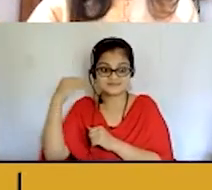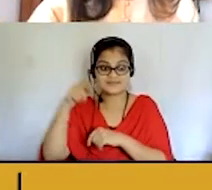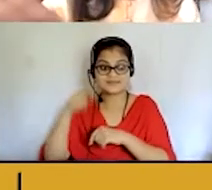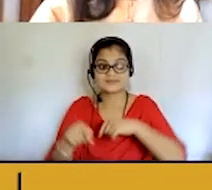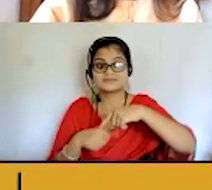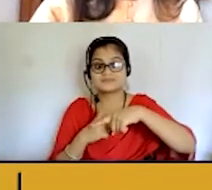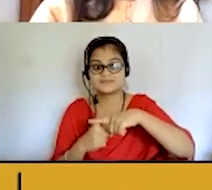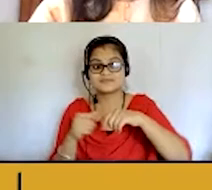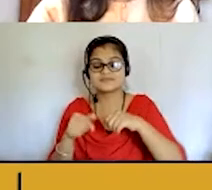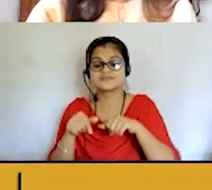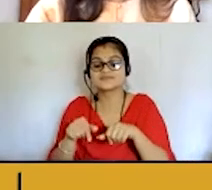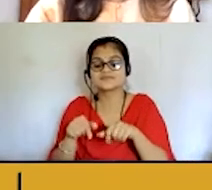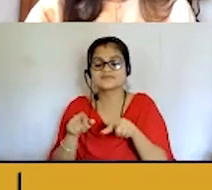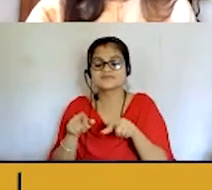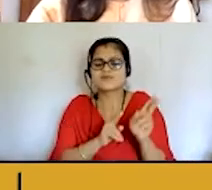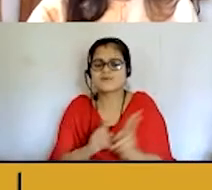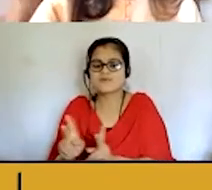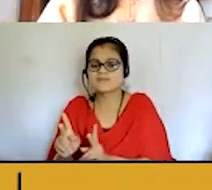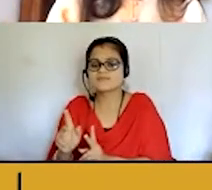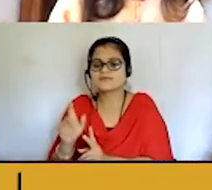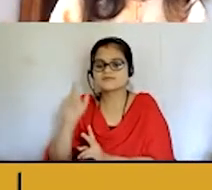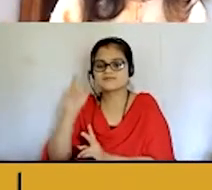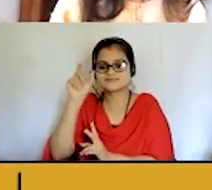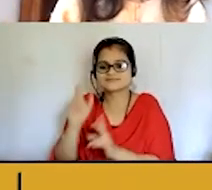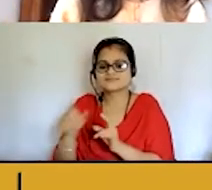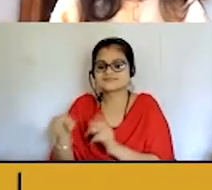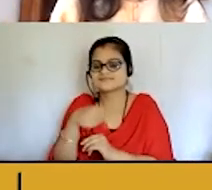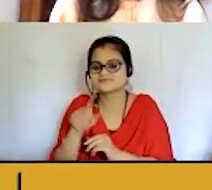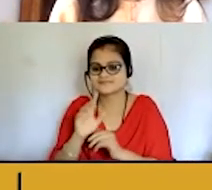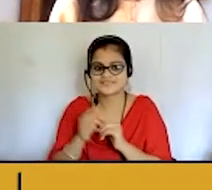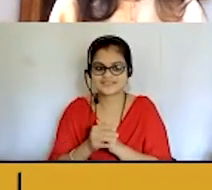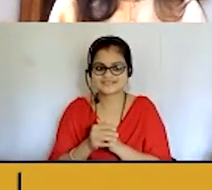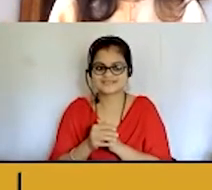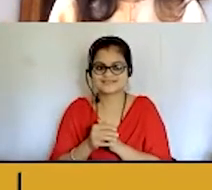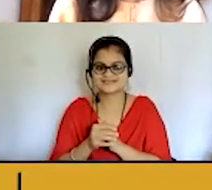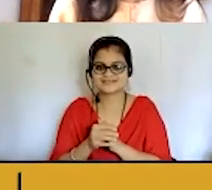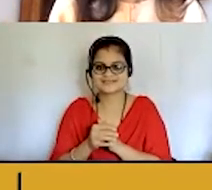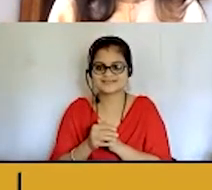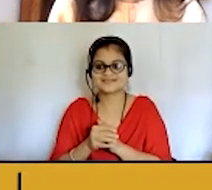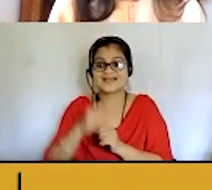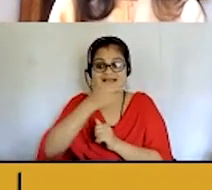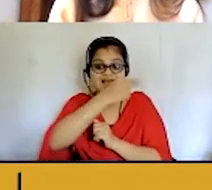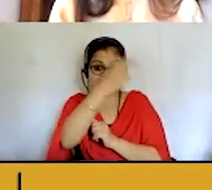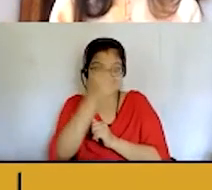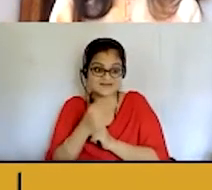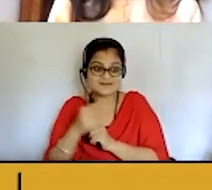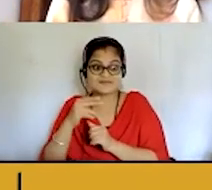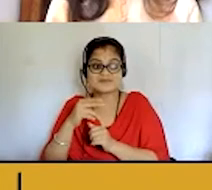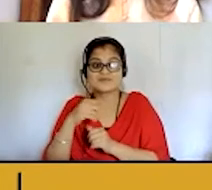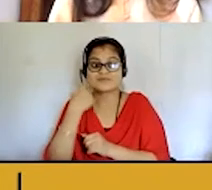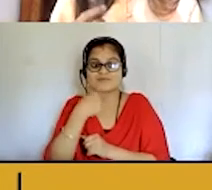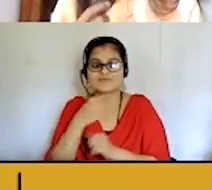so available to the common man. This portable unit, based on an artwork by R.G.